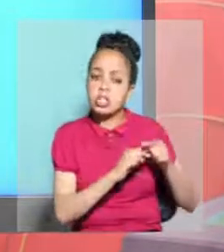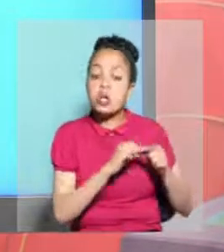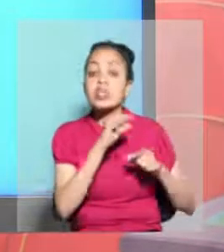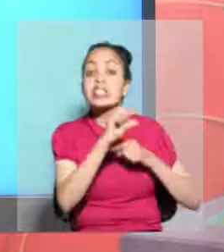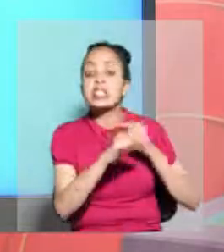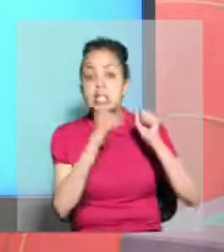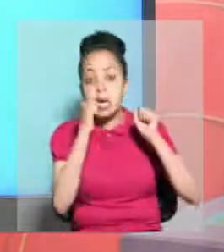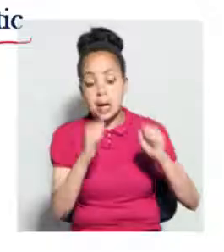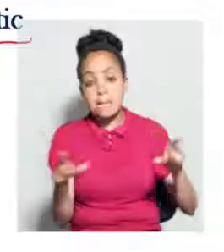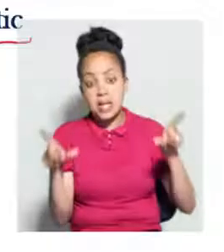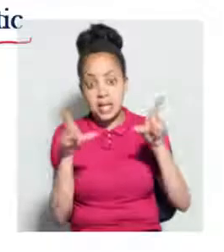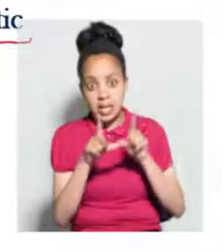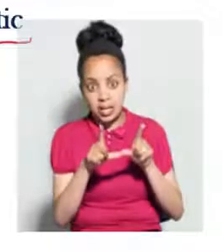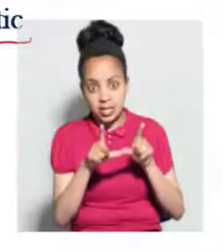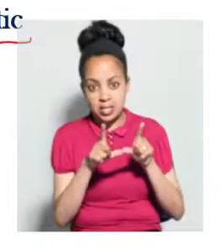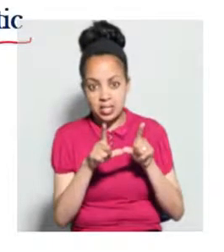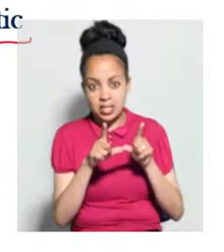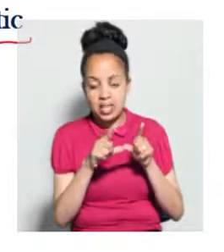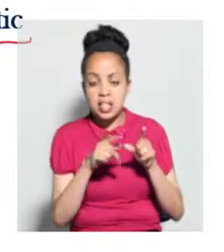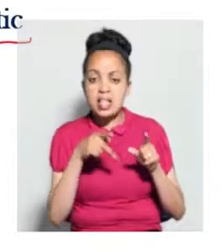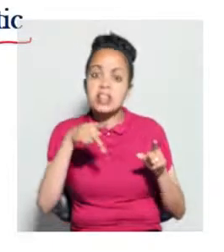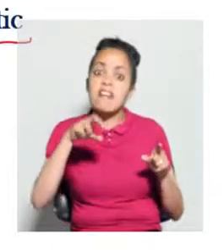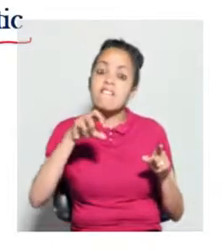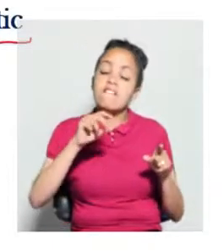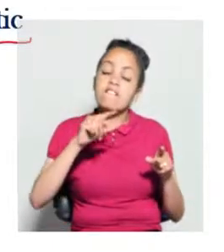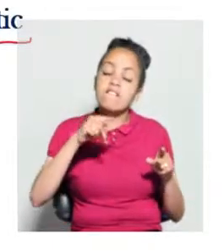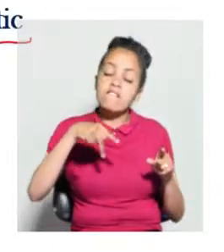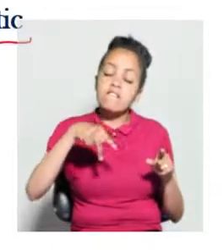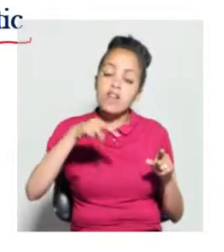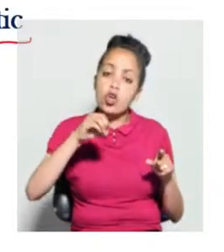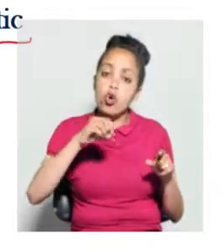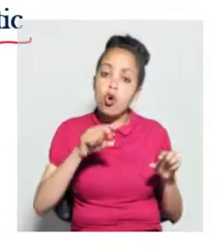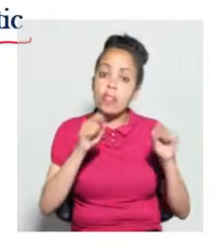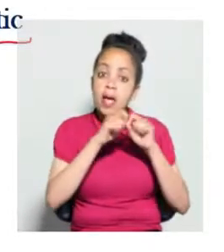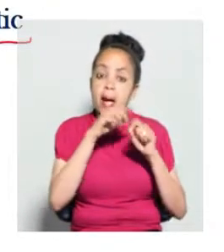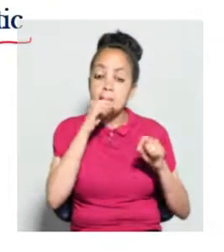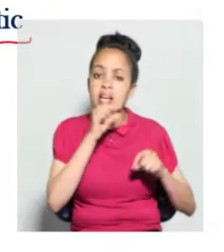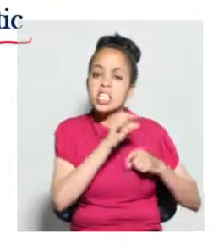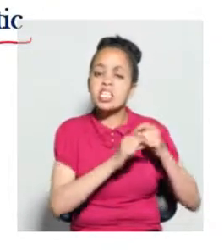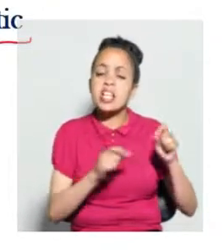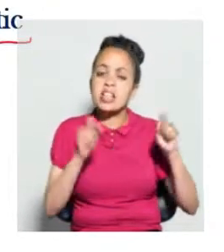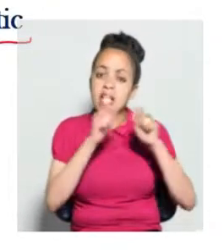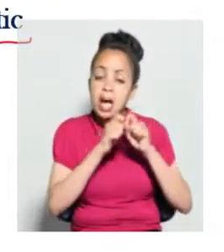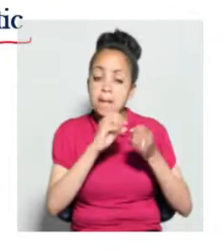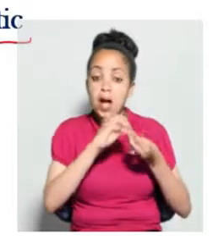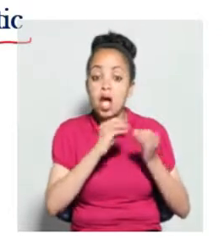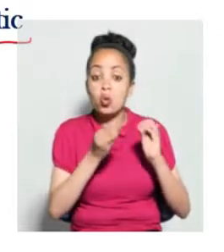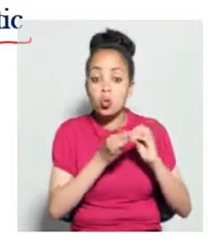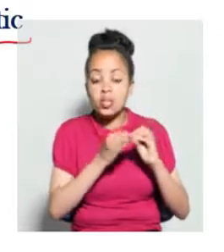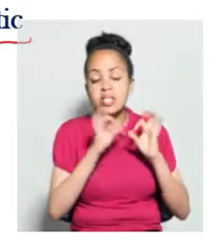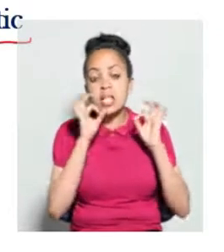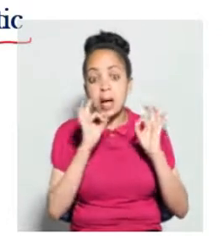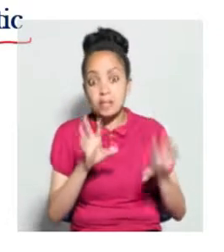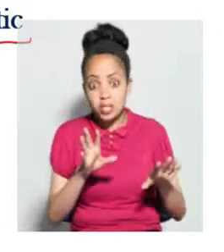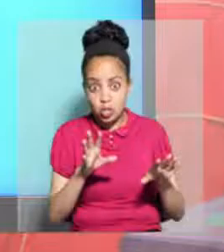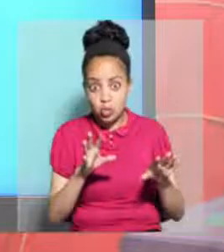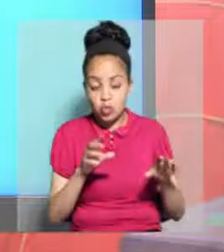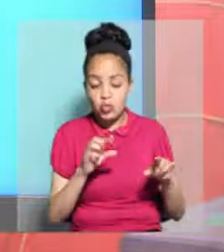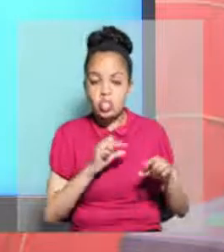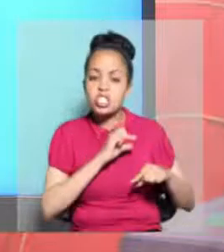be linked. The phenotype and the genotype of this cross can be calculated in absence of genetic